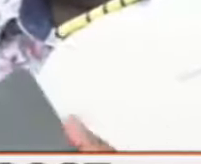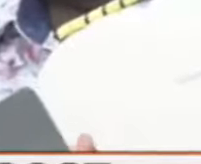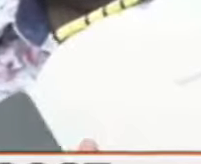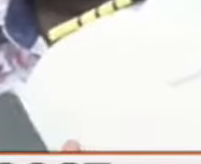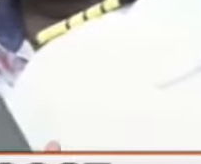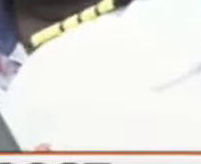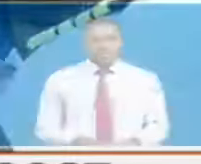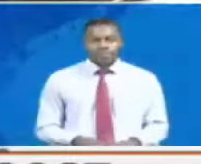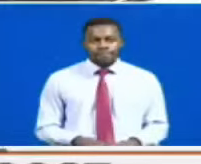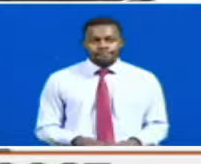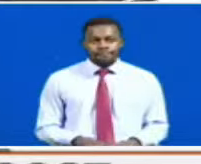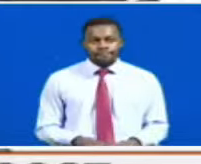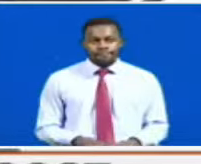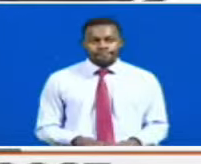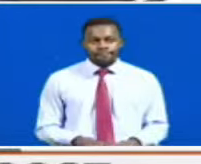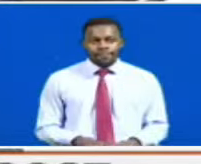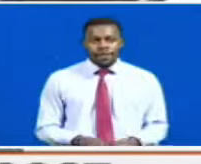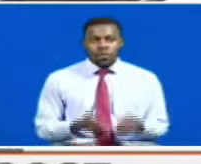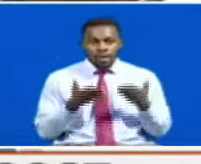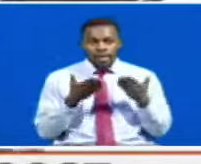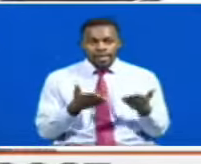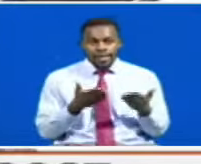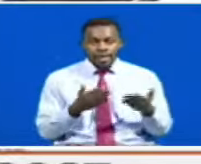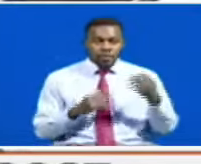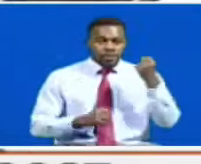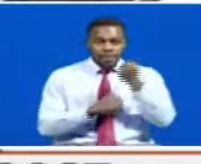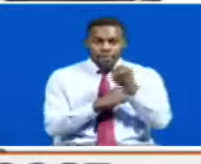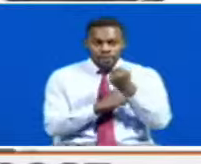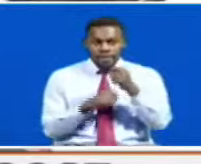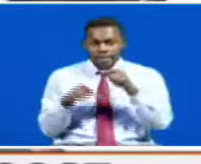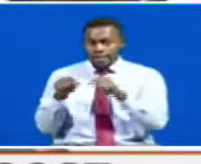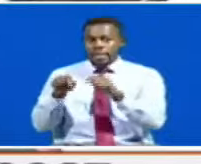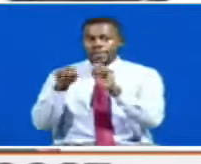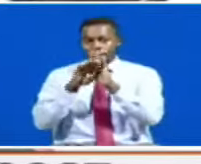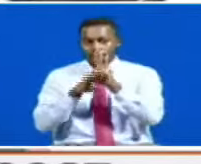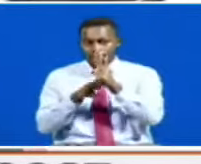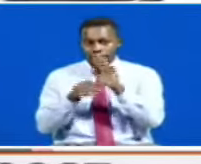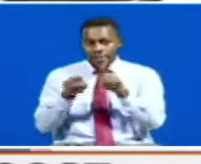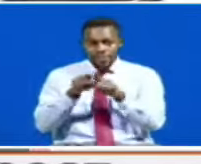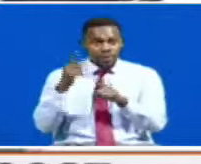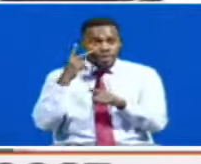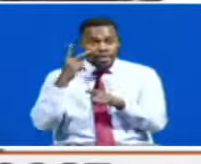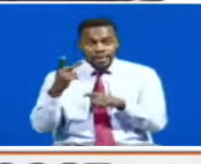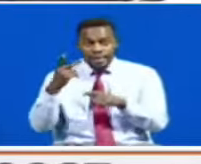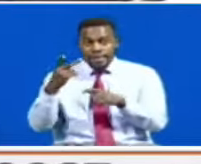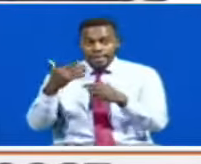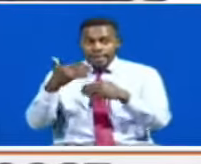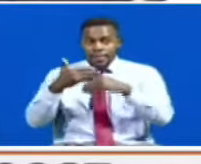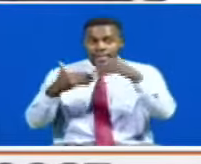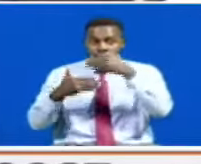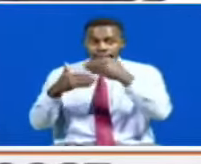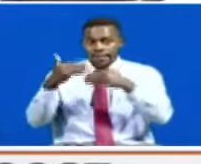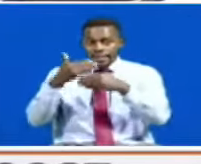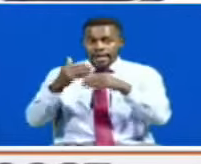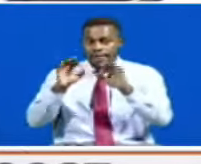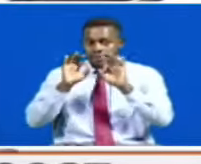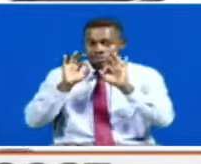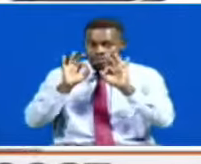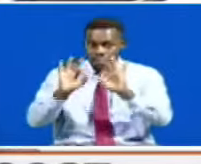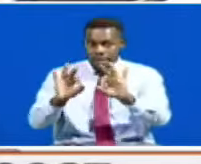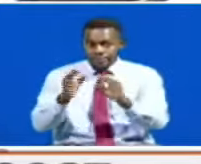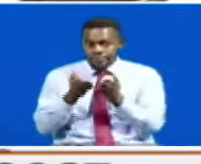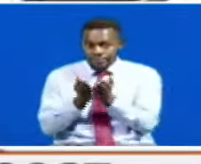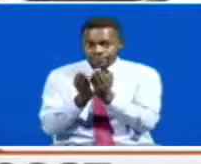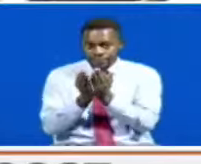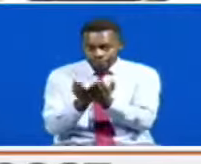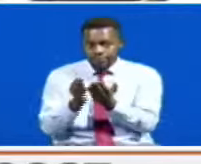We are here to support the cruise tourism. And you can see the kind of infrastructure that we've put in place as KPA. It